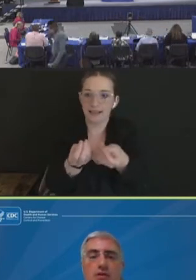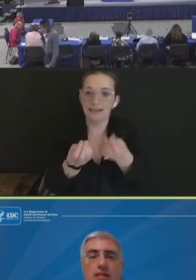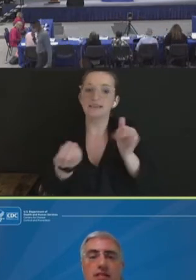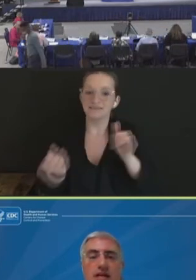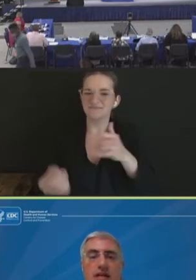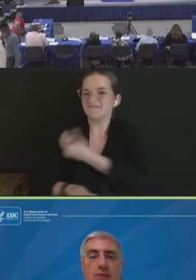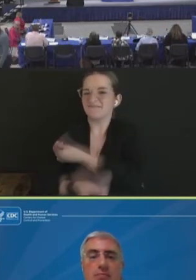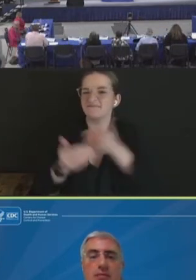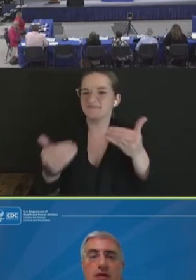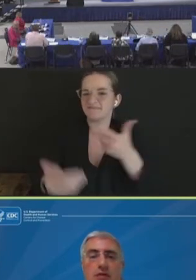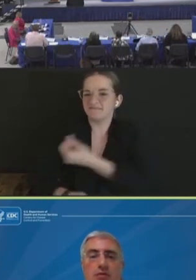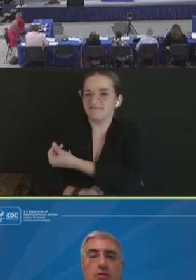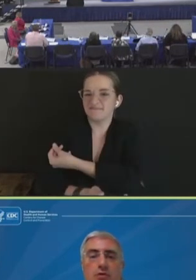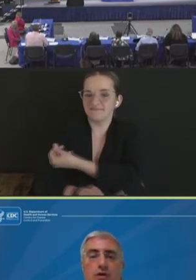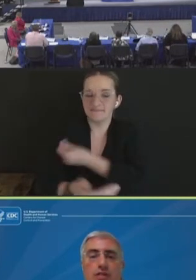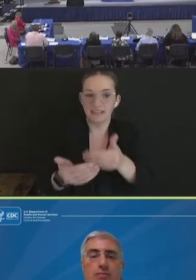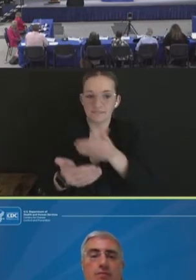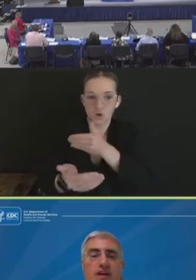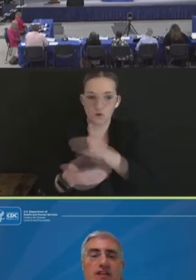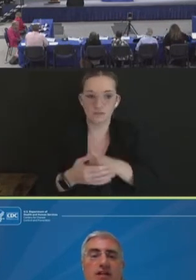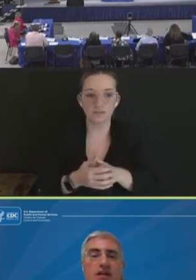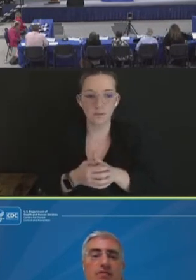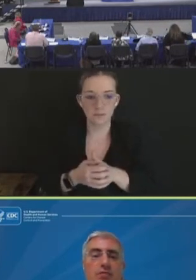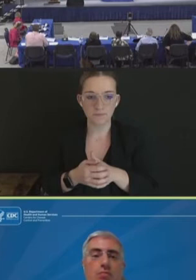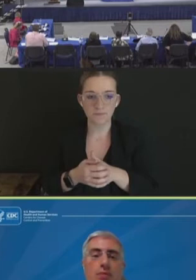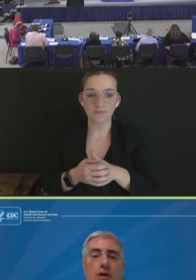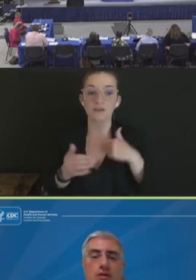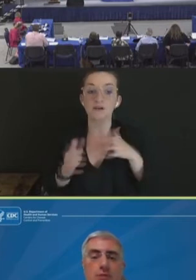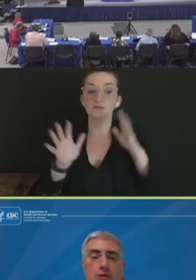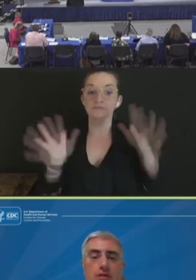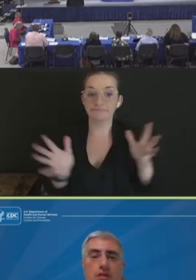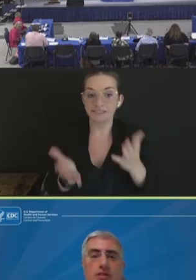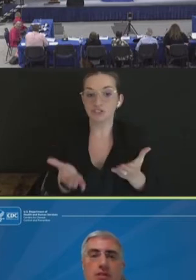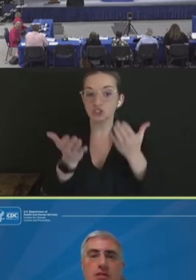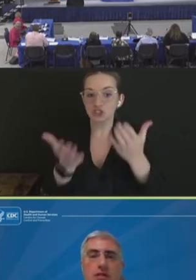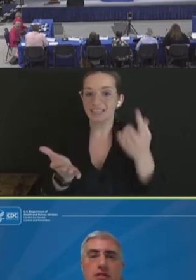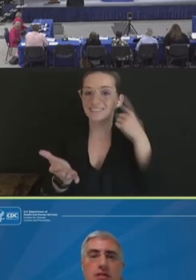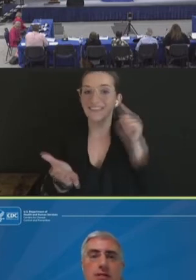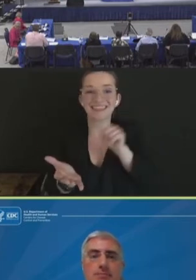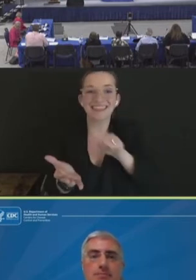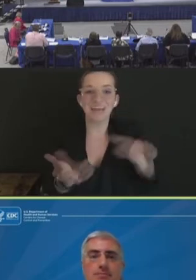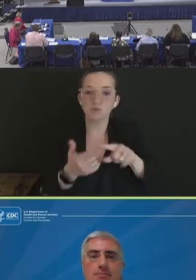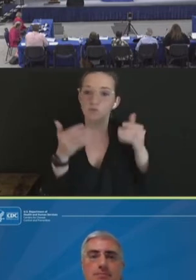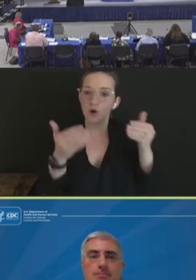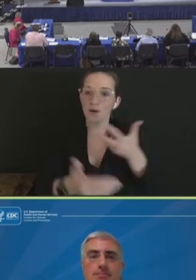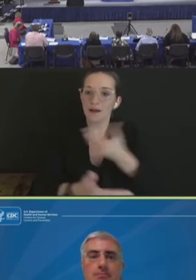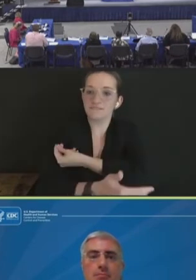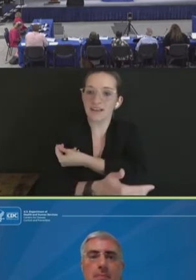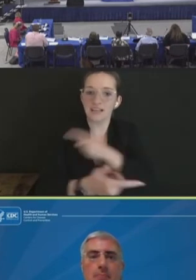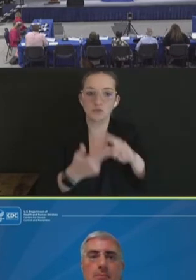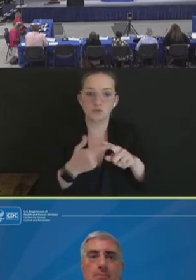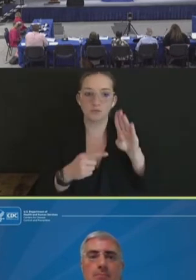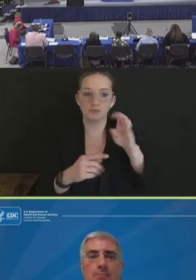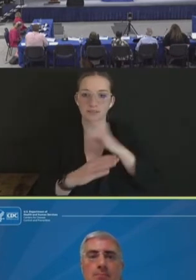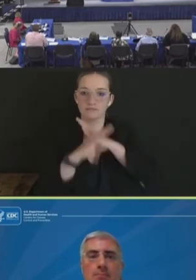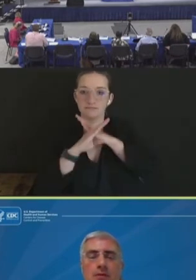members designated by public health authorities to be vaccinated for preparedness purposes. Next slide.